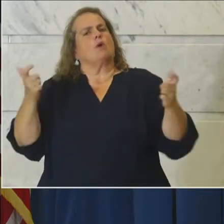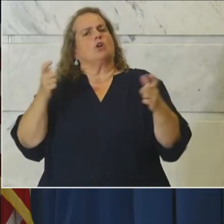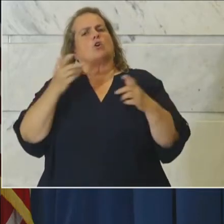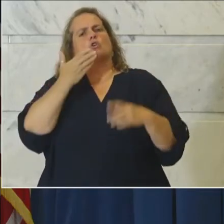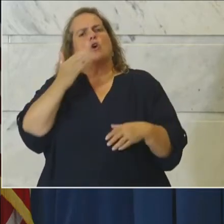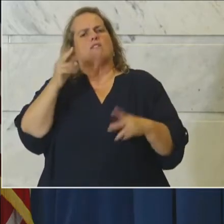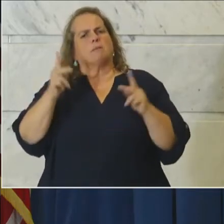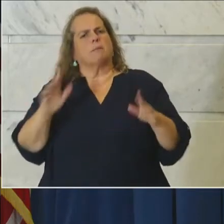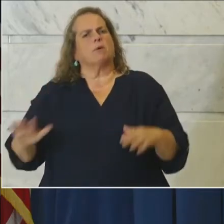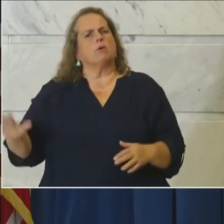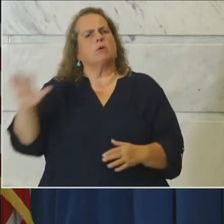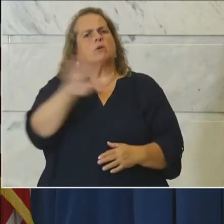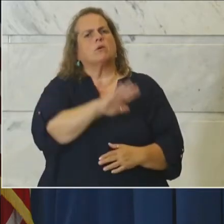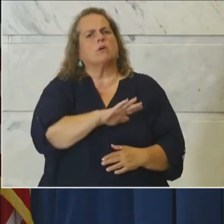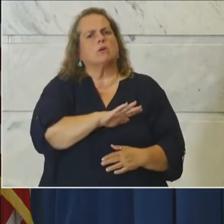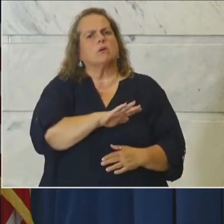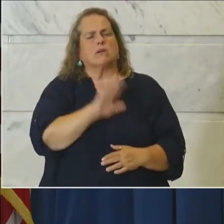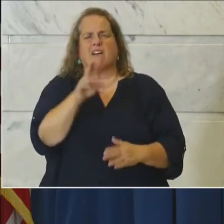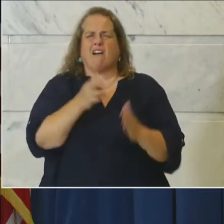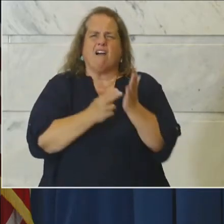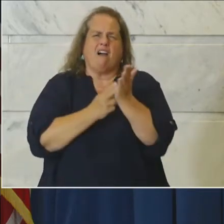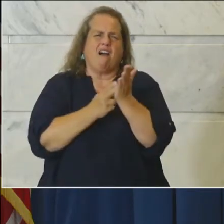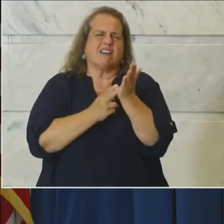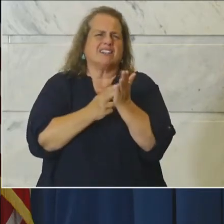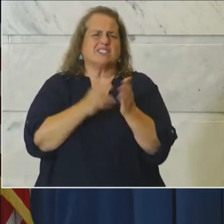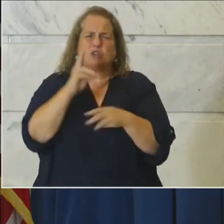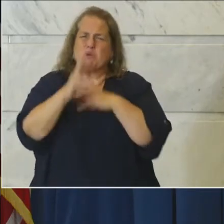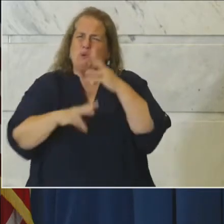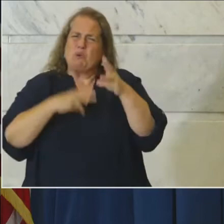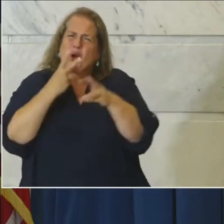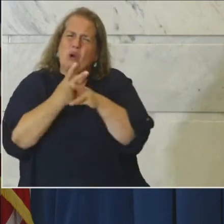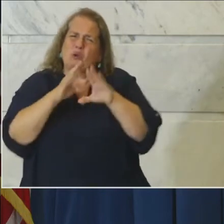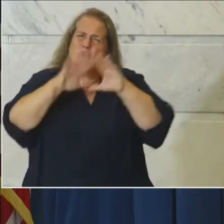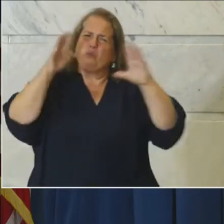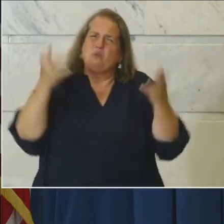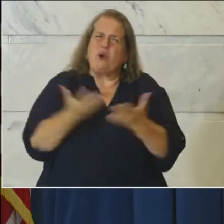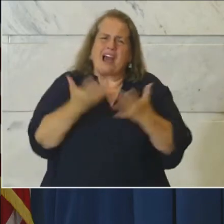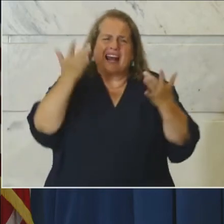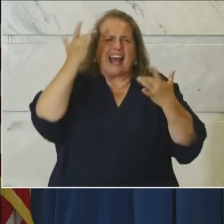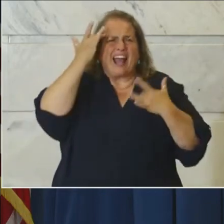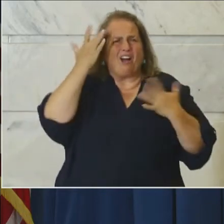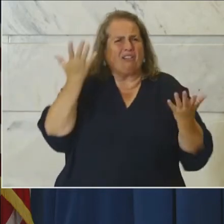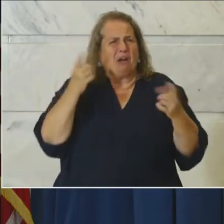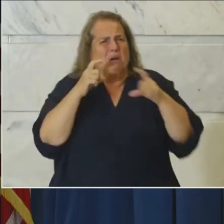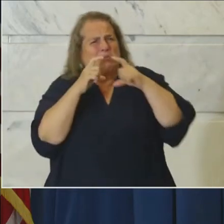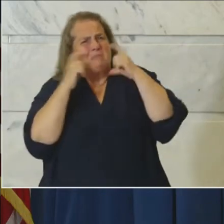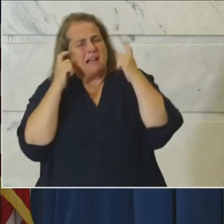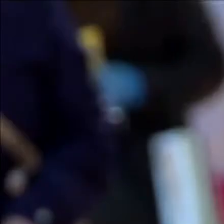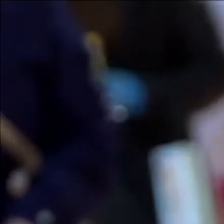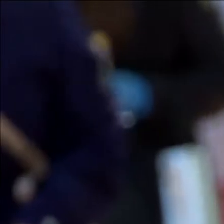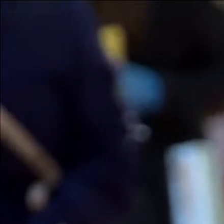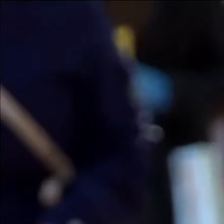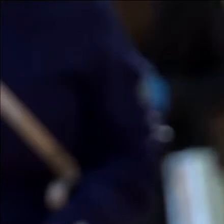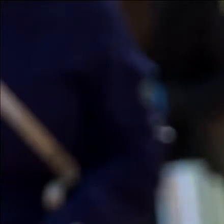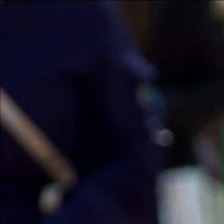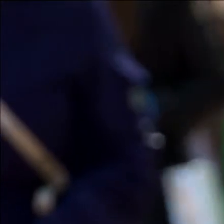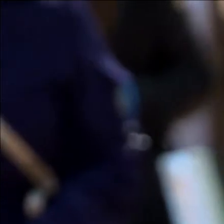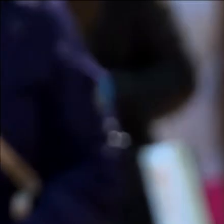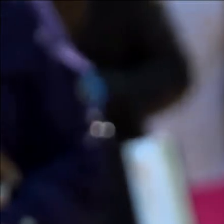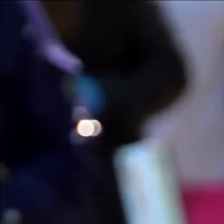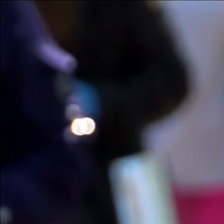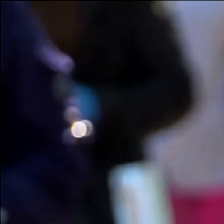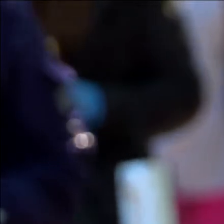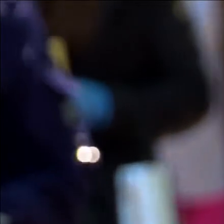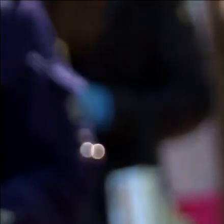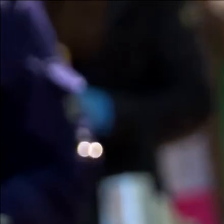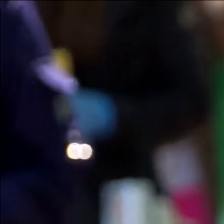And honestly, folks, in the midst of a worldwide health pandemic, wearing a mask makes a lot of sense. The Commonwealth